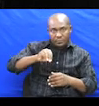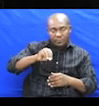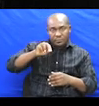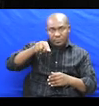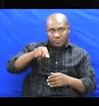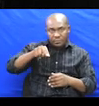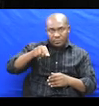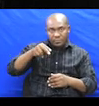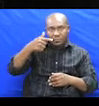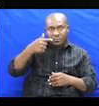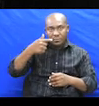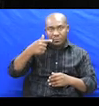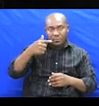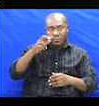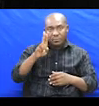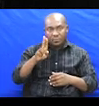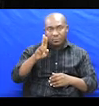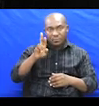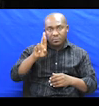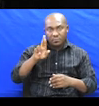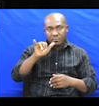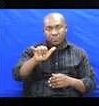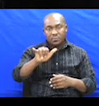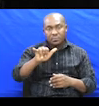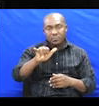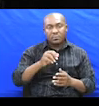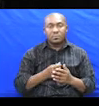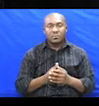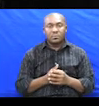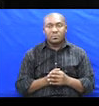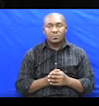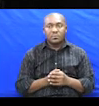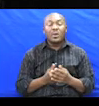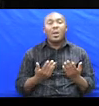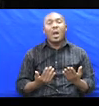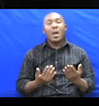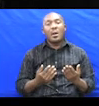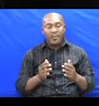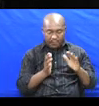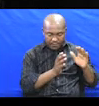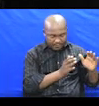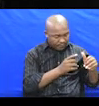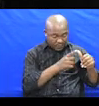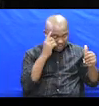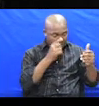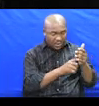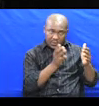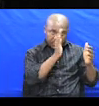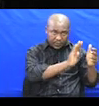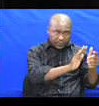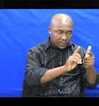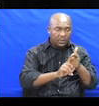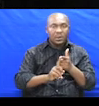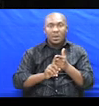century. Dear students, now let us discuss the objectives